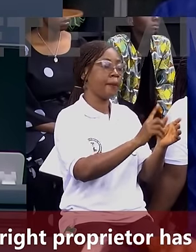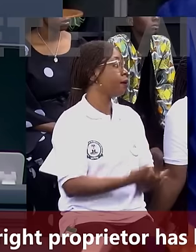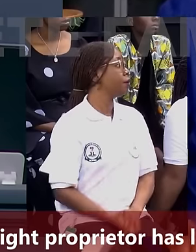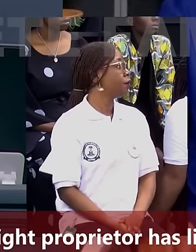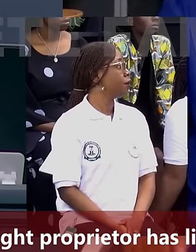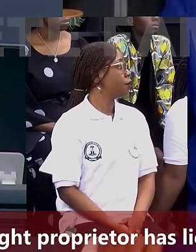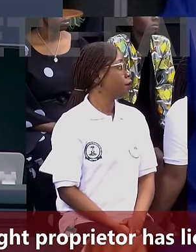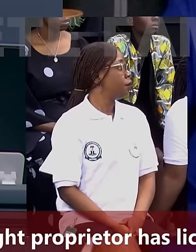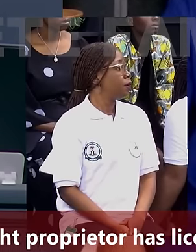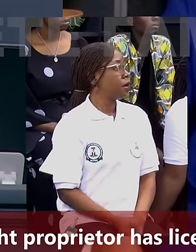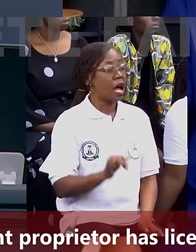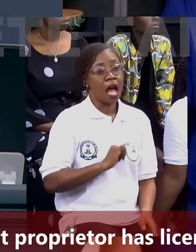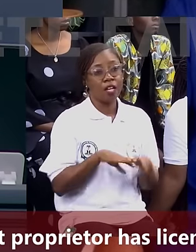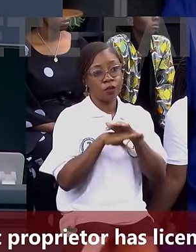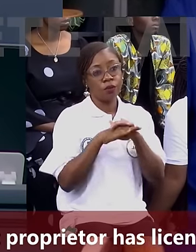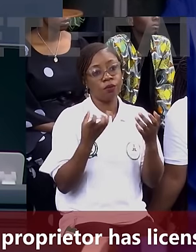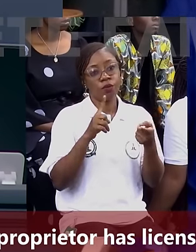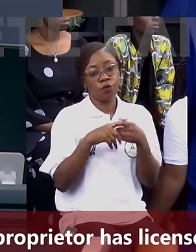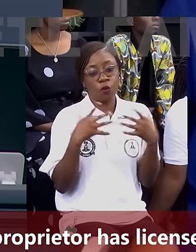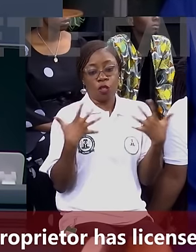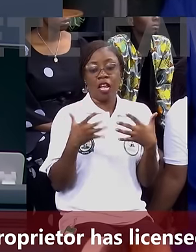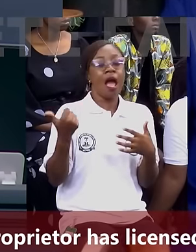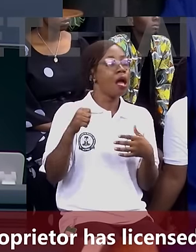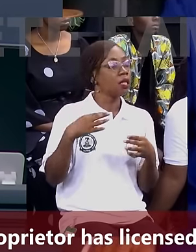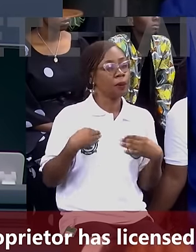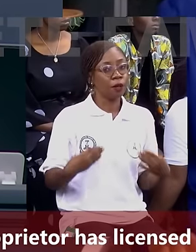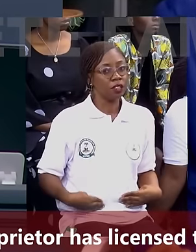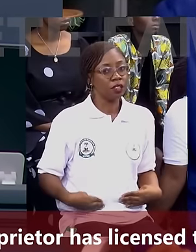I know they try to scare anybody,